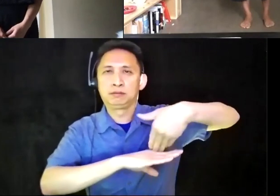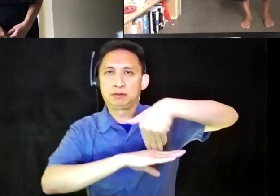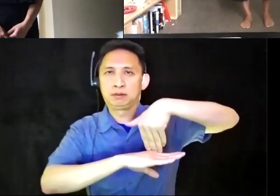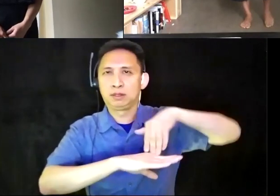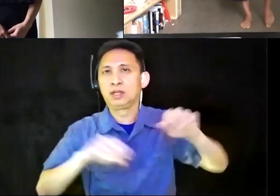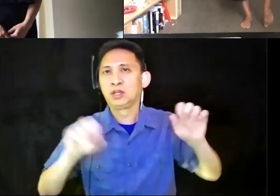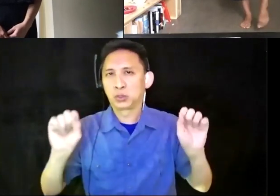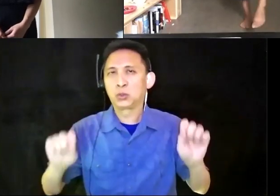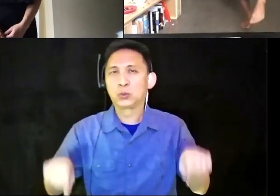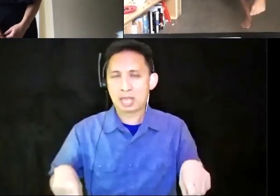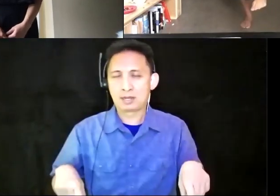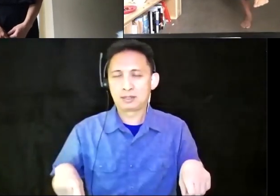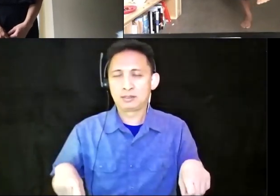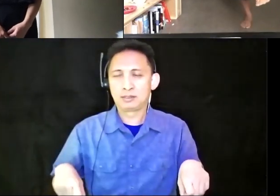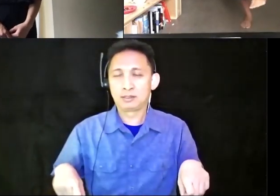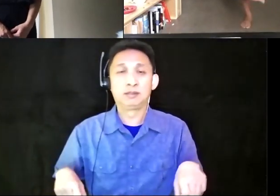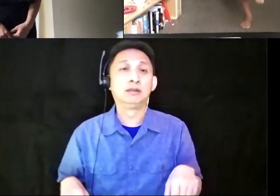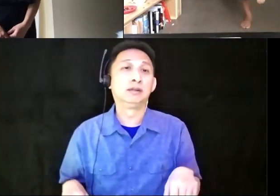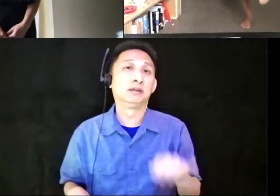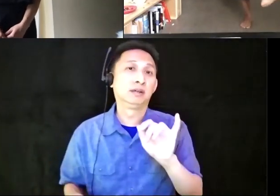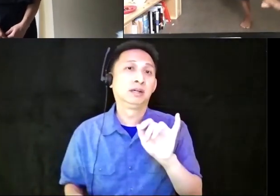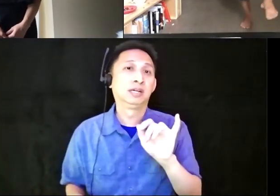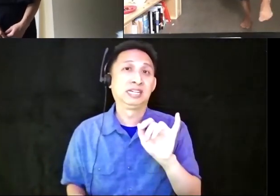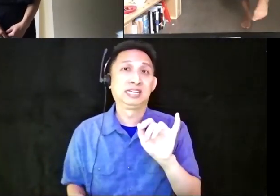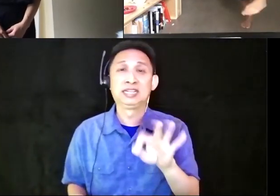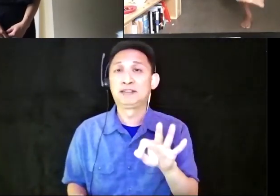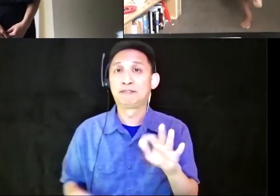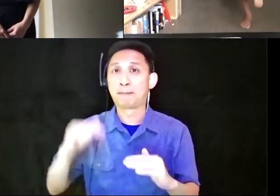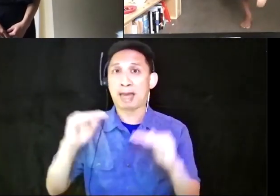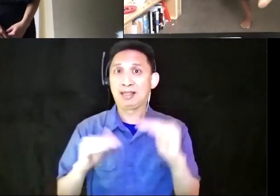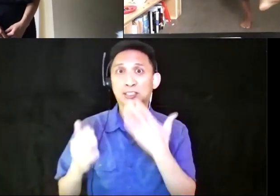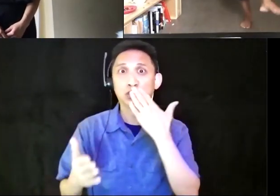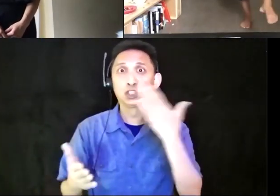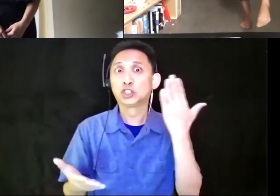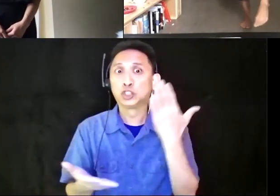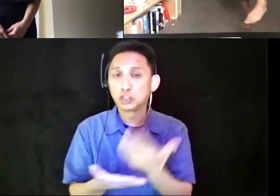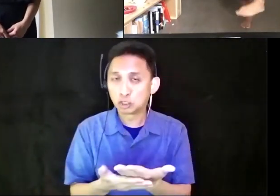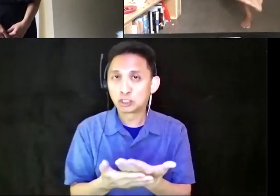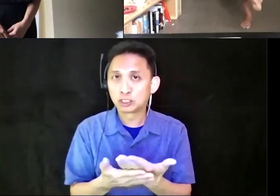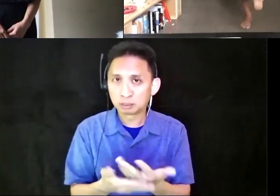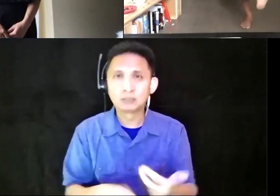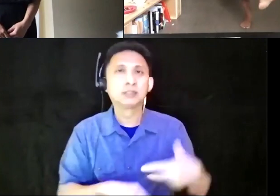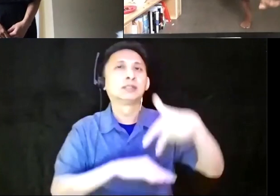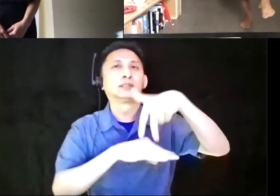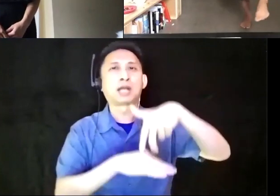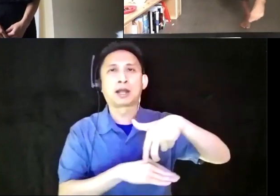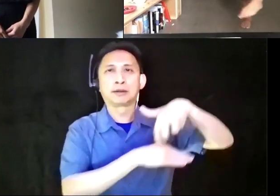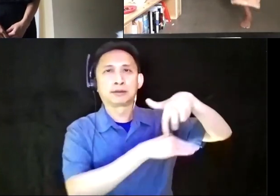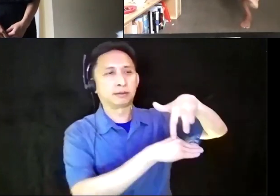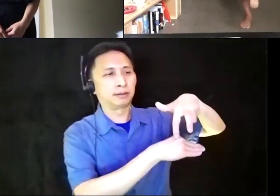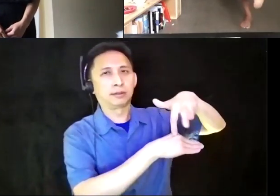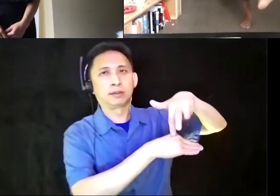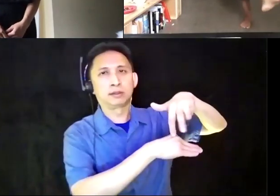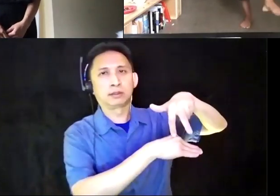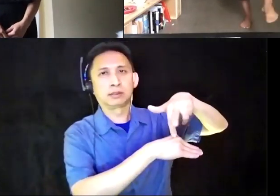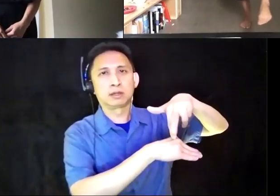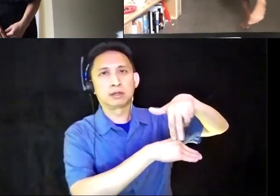your balance is available to you, picking up one foot and circling the ankle.